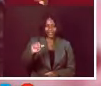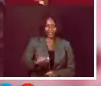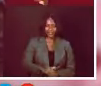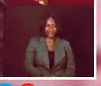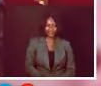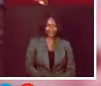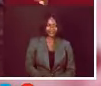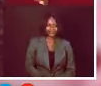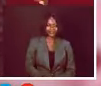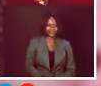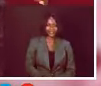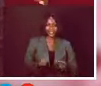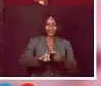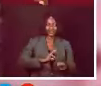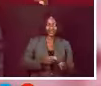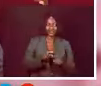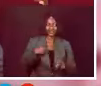I'll tell you,